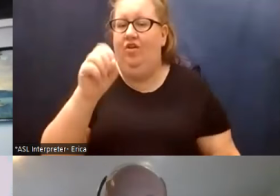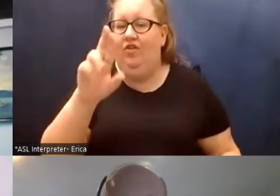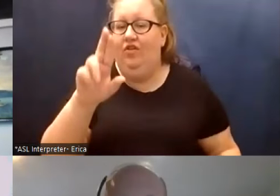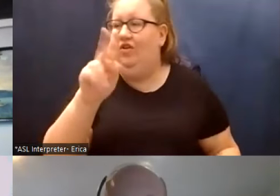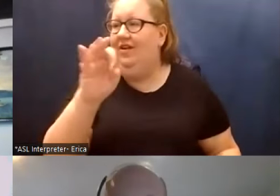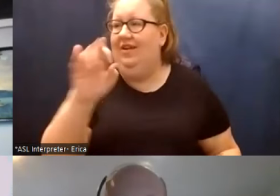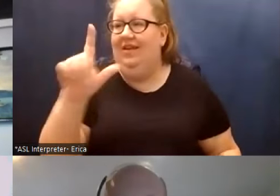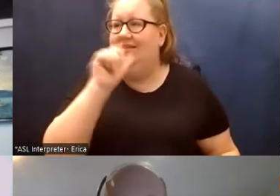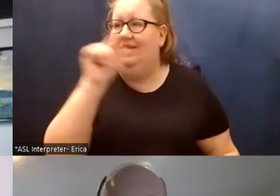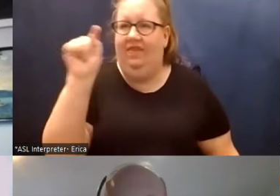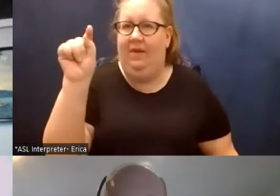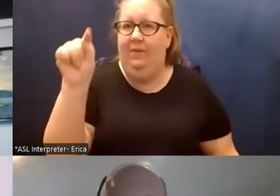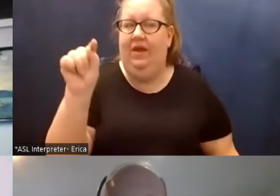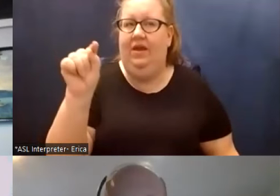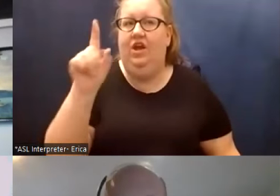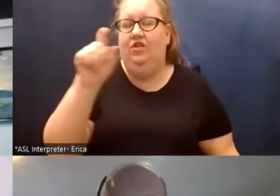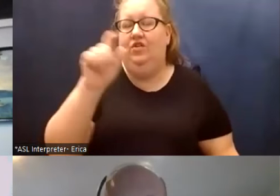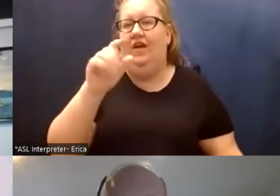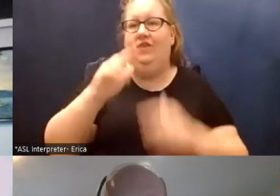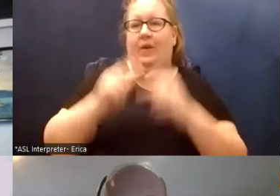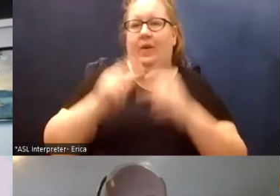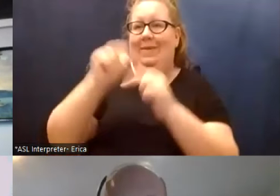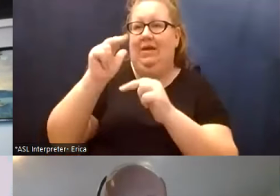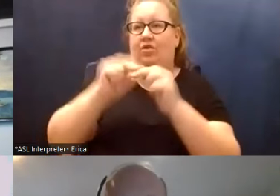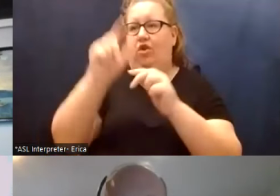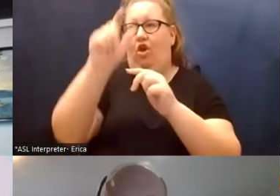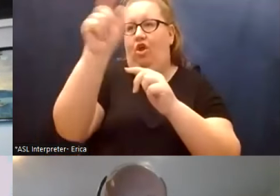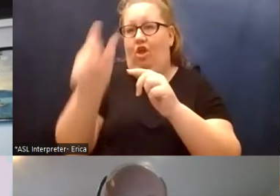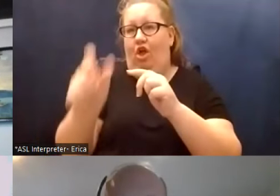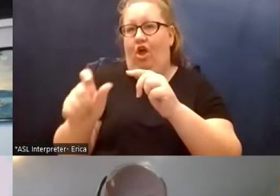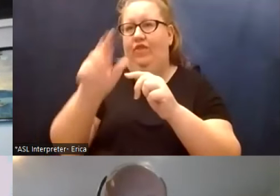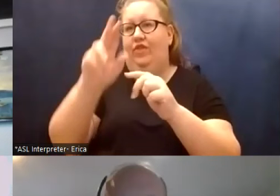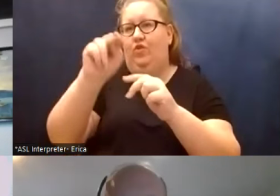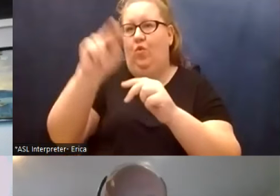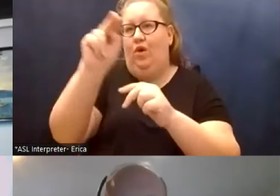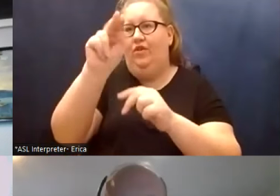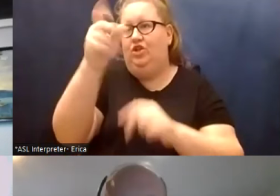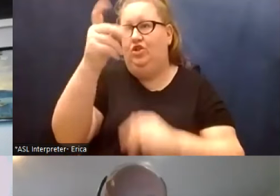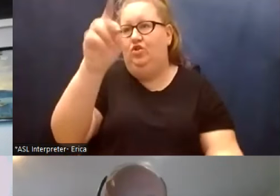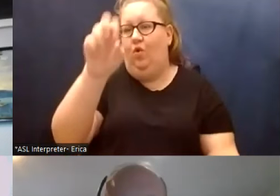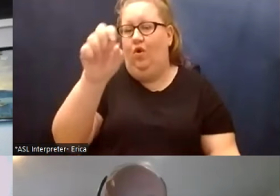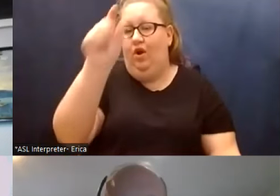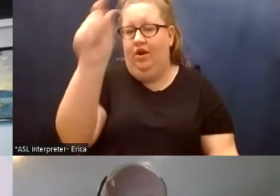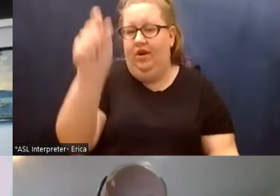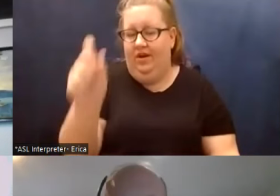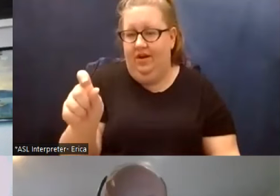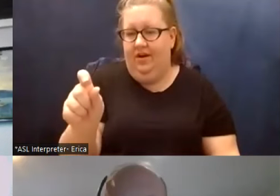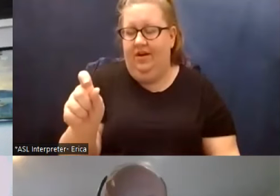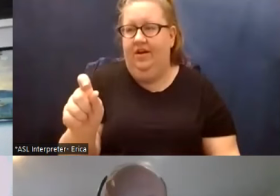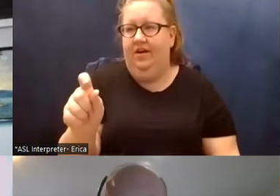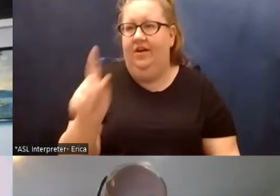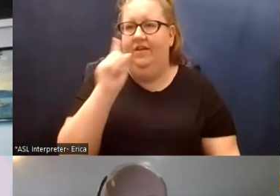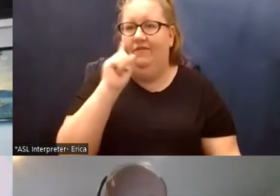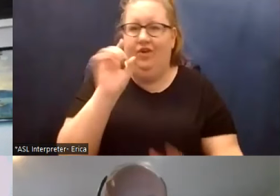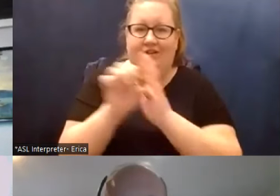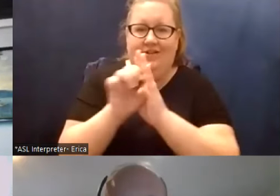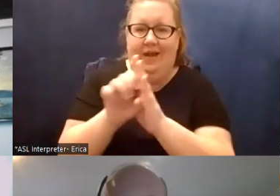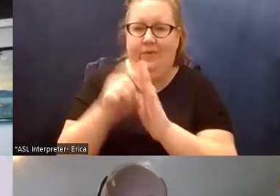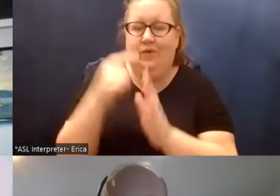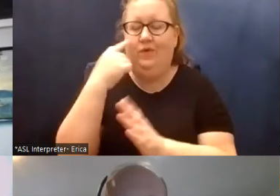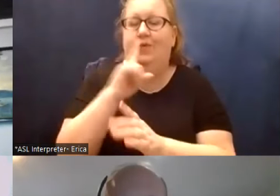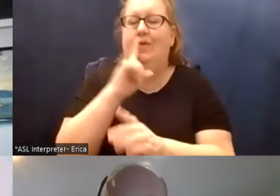have to build along the North Shore for a distance in order to